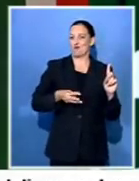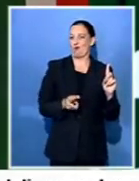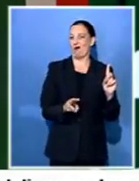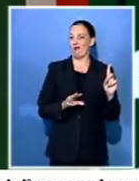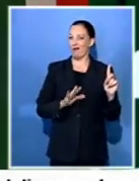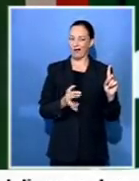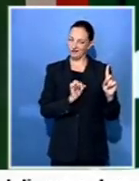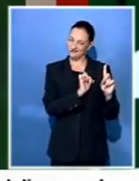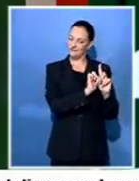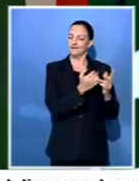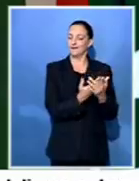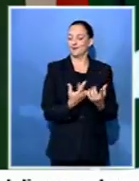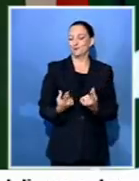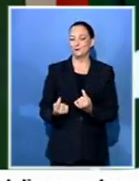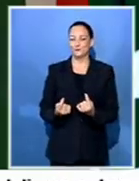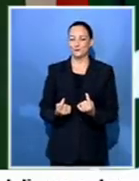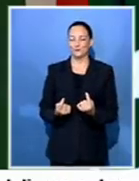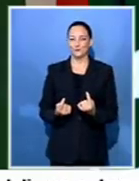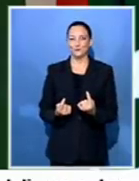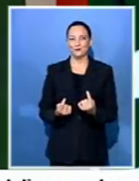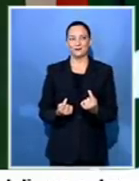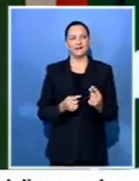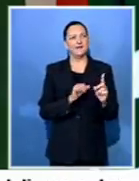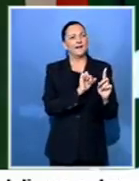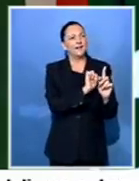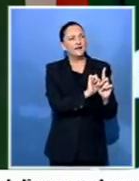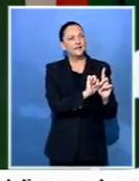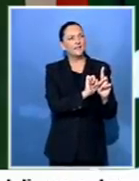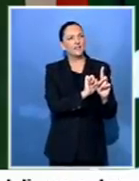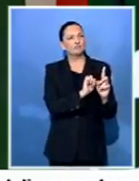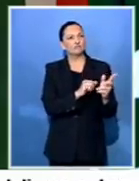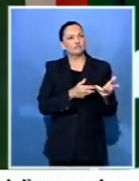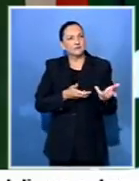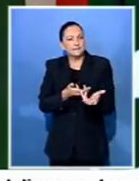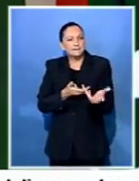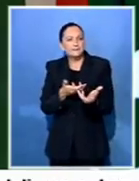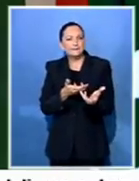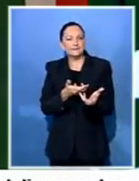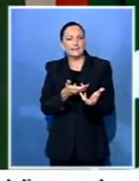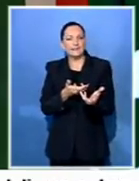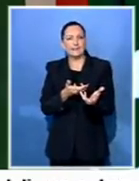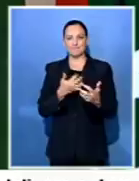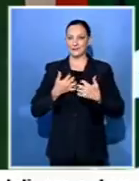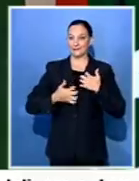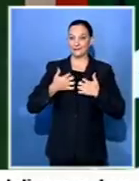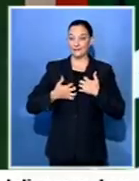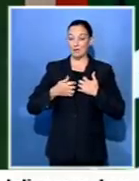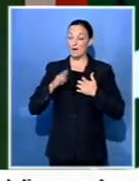could do it. Here was a man who shared the desire of a billion